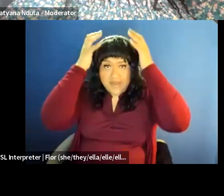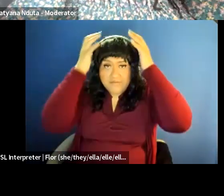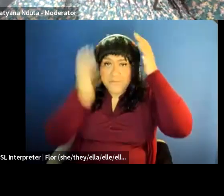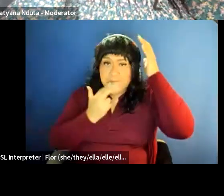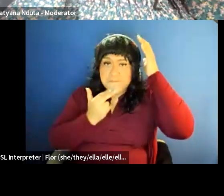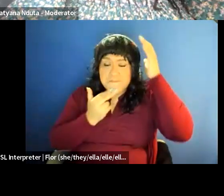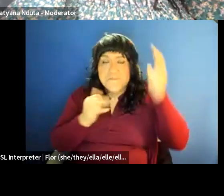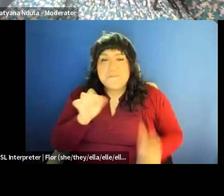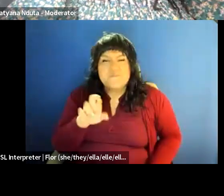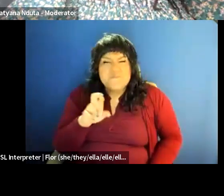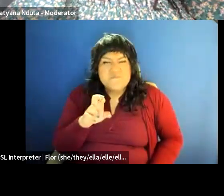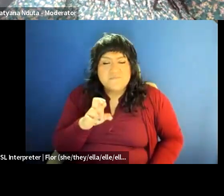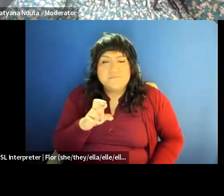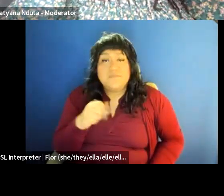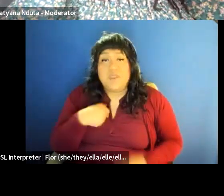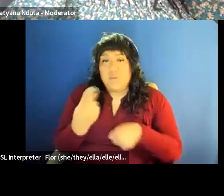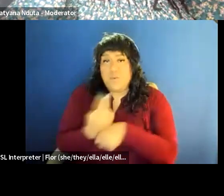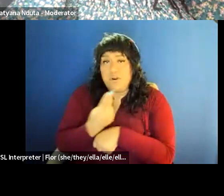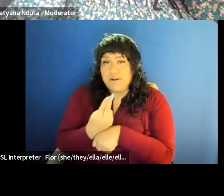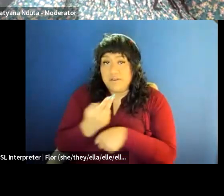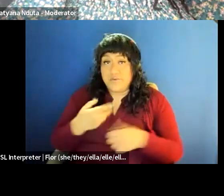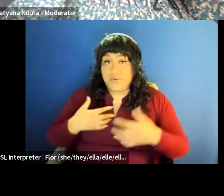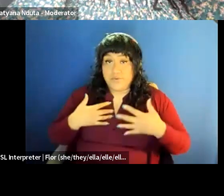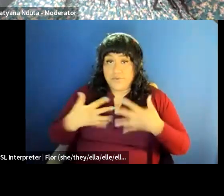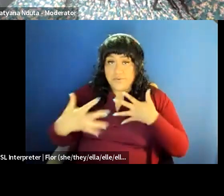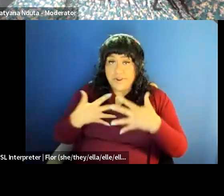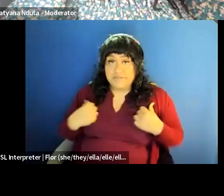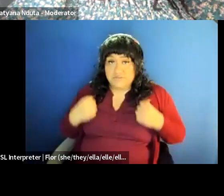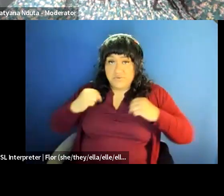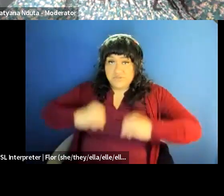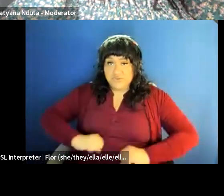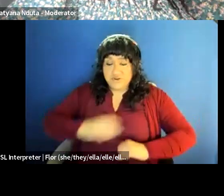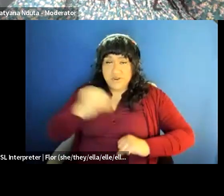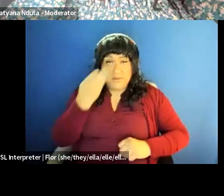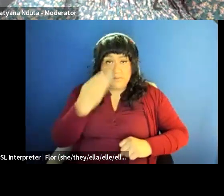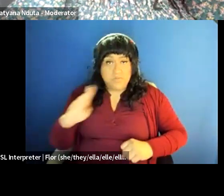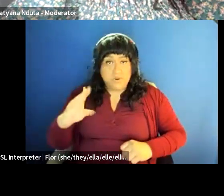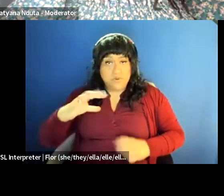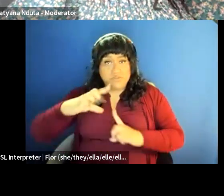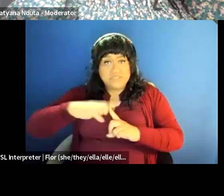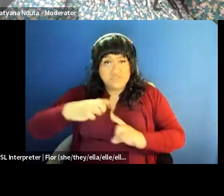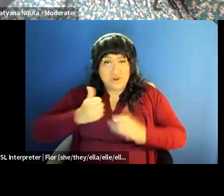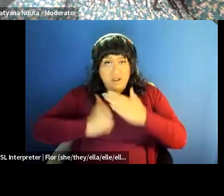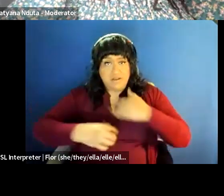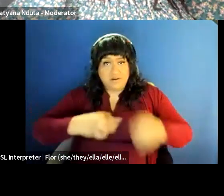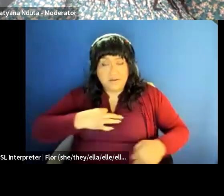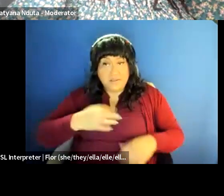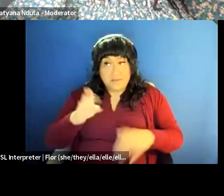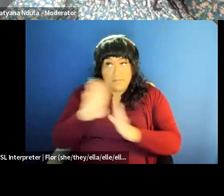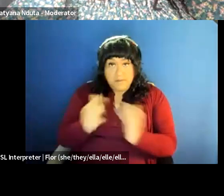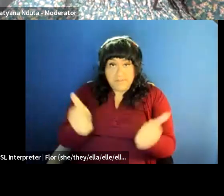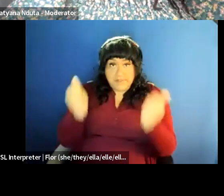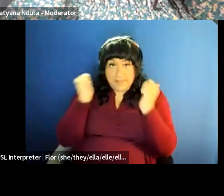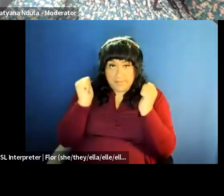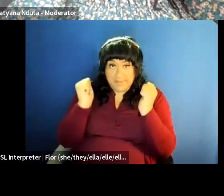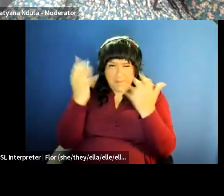I'm wearing a gray sweatshirt and a blue t-shirt under it. And the background behind me is blurred, but